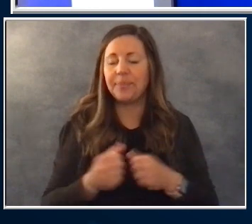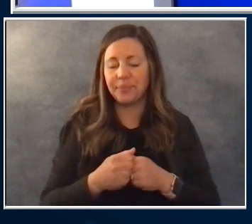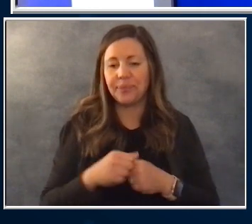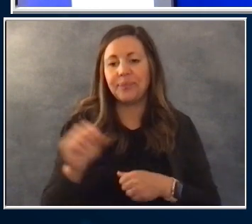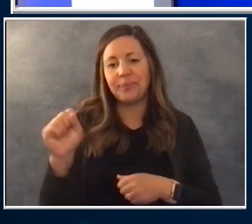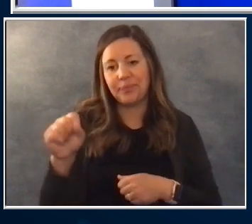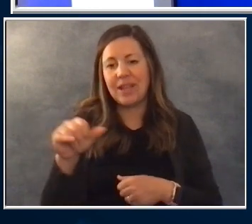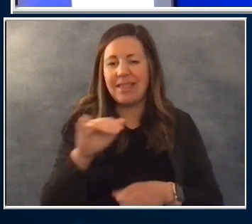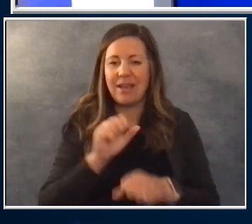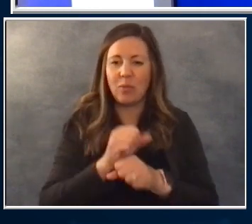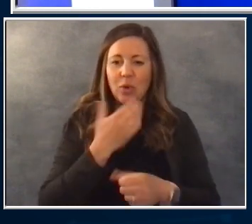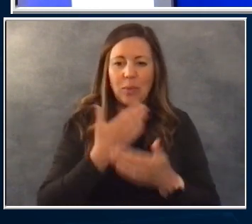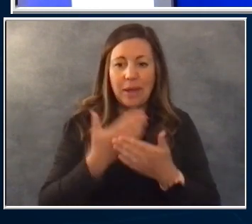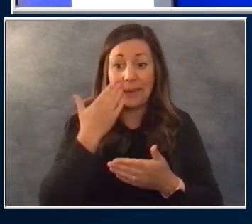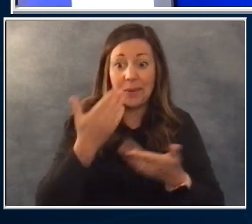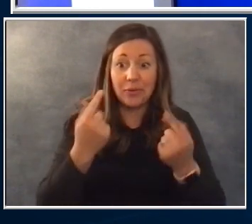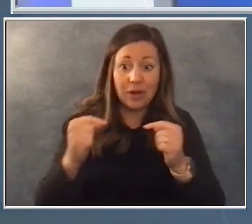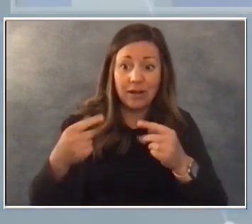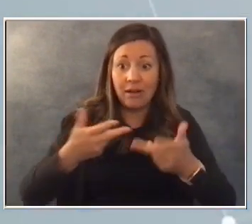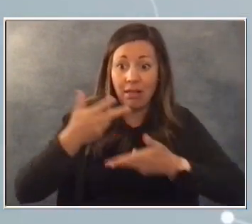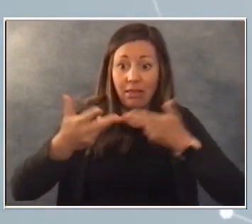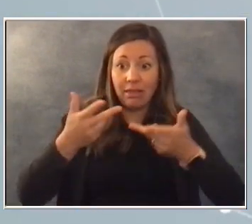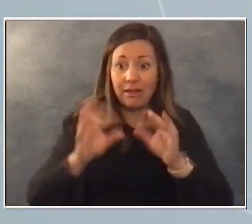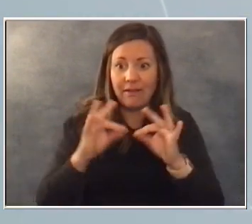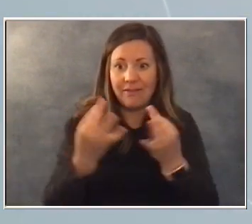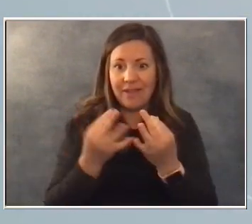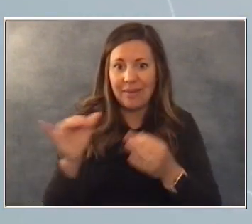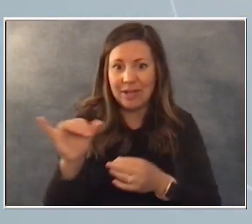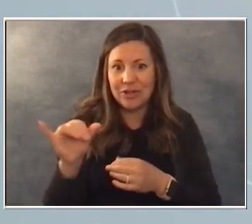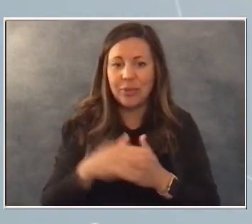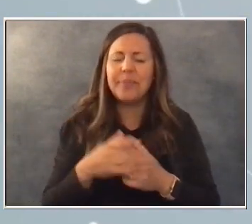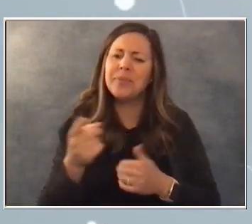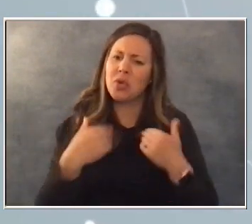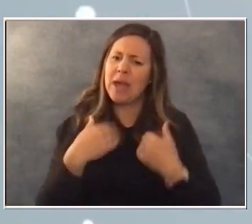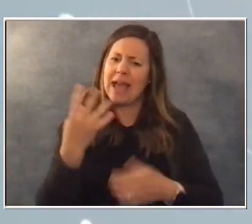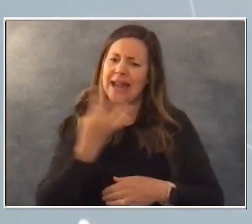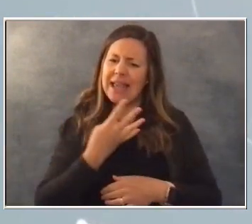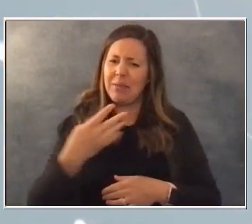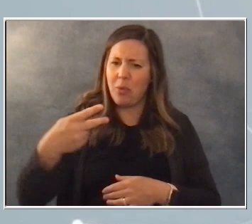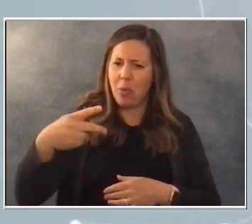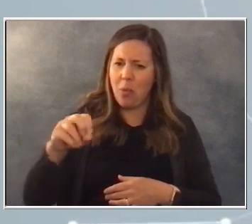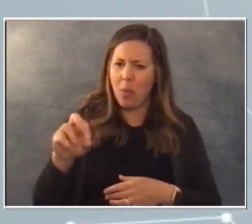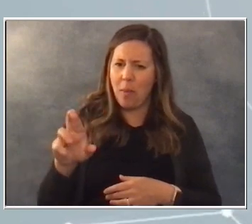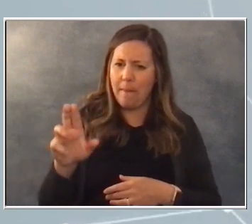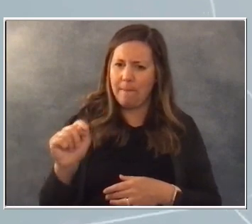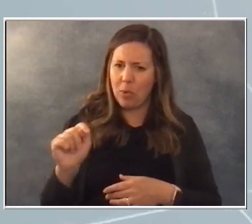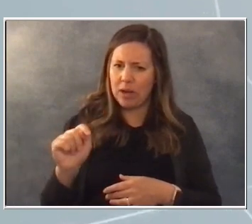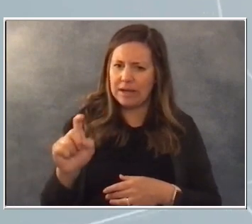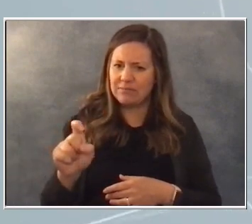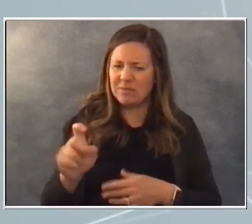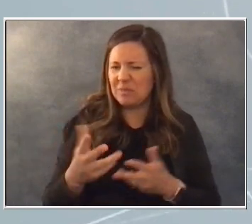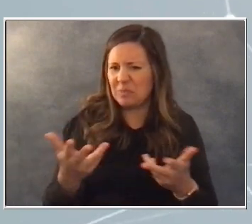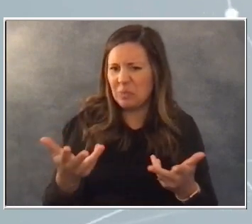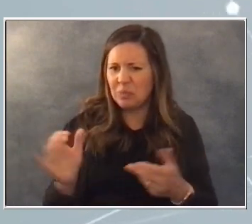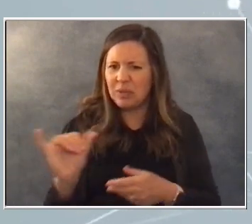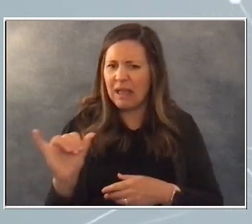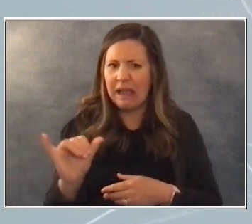trying to handle a family at home. Tell us about that chemo port that you had in your chest. What was that like living with